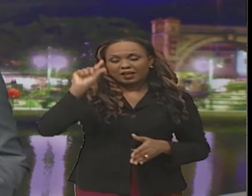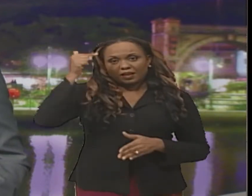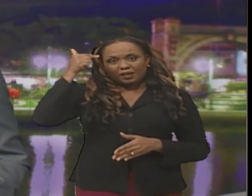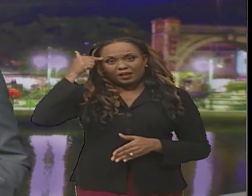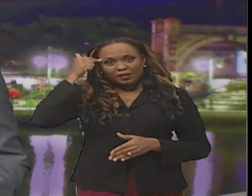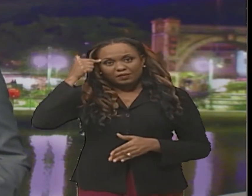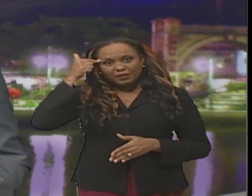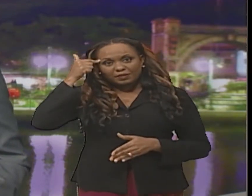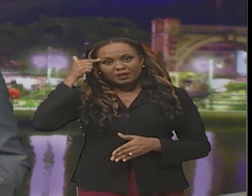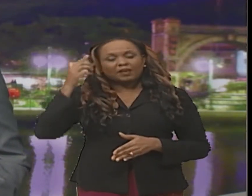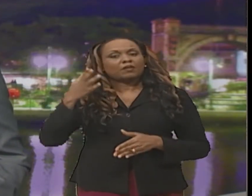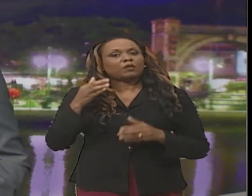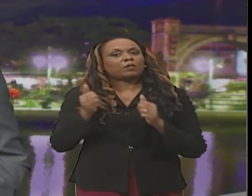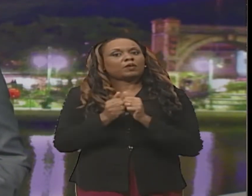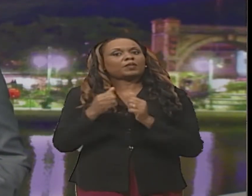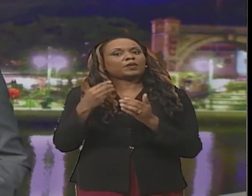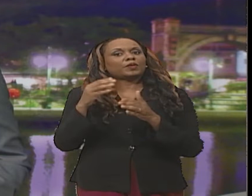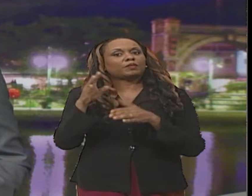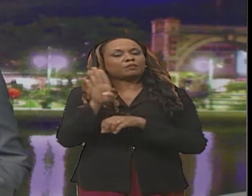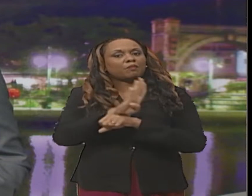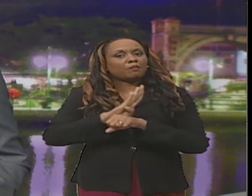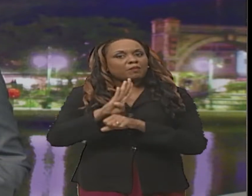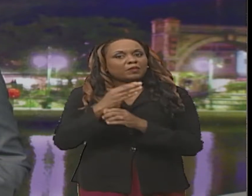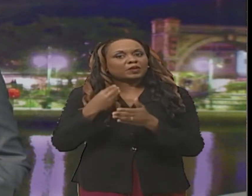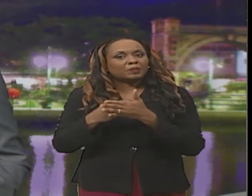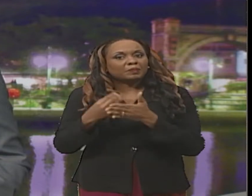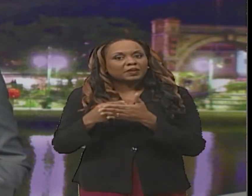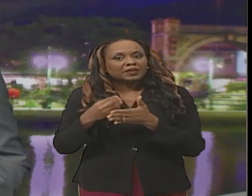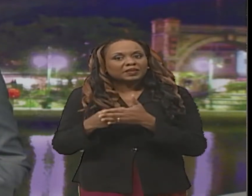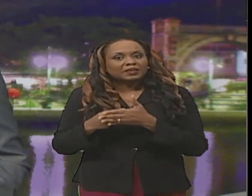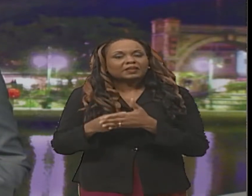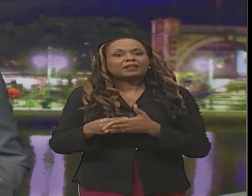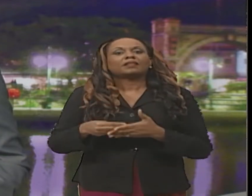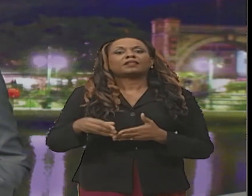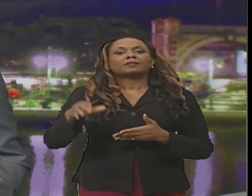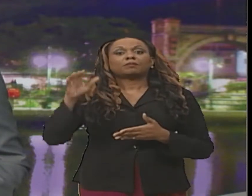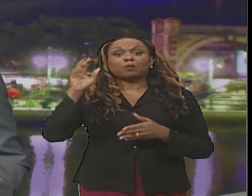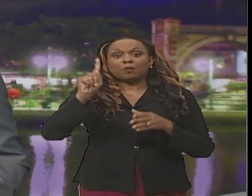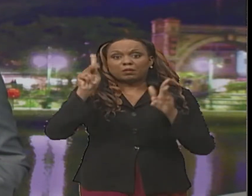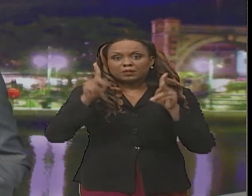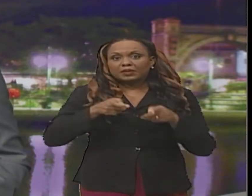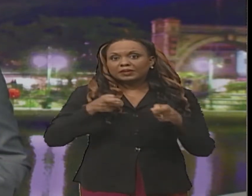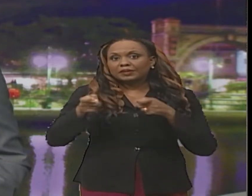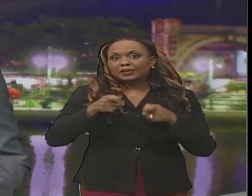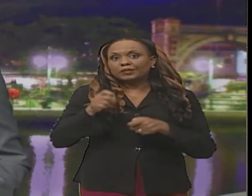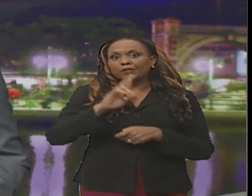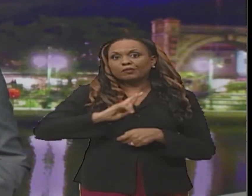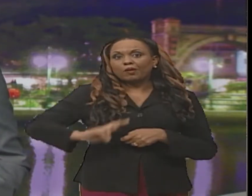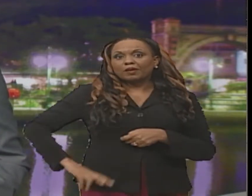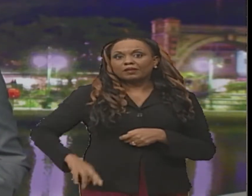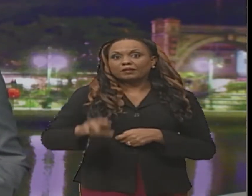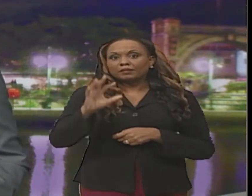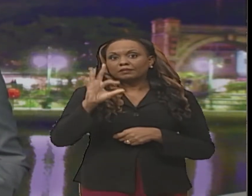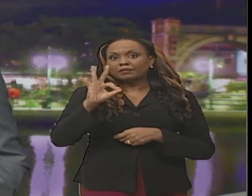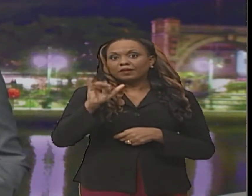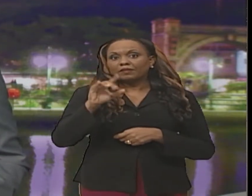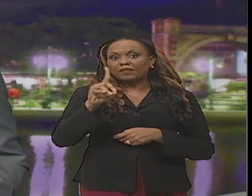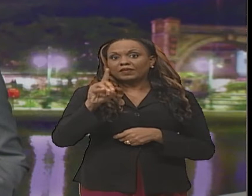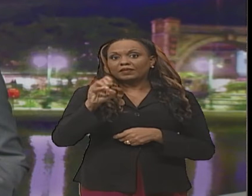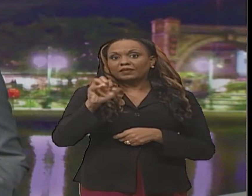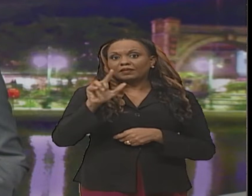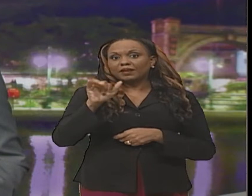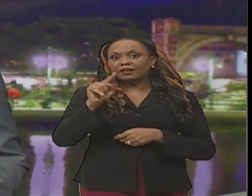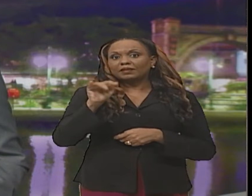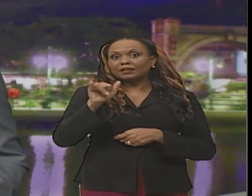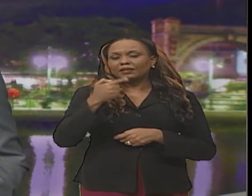creditors. That's according to Vice President and Country Head for Royal Fidelity Barbados, Gillian Nunes. She made the comment as a popular financial